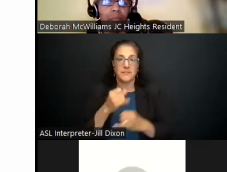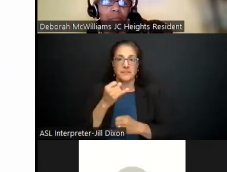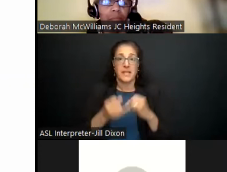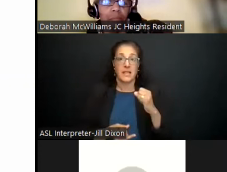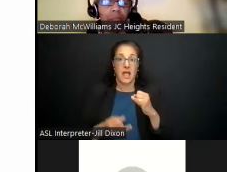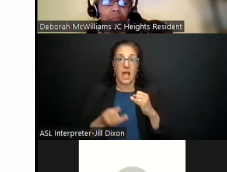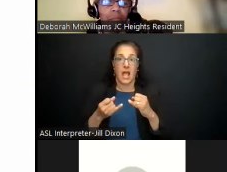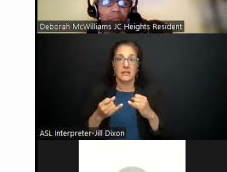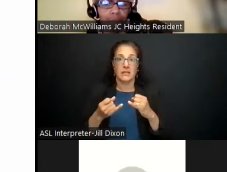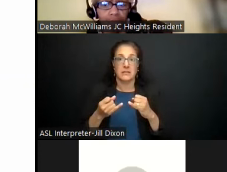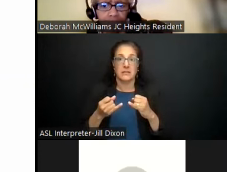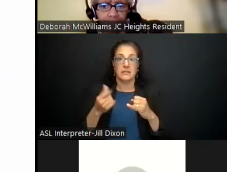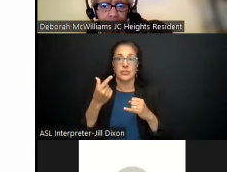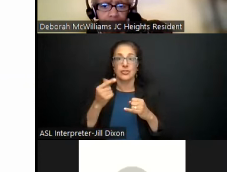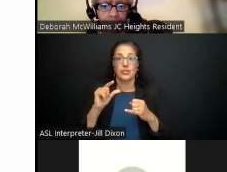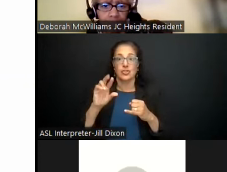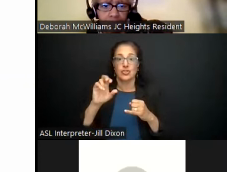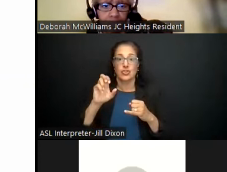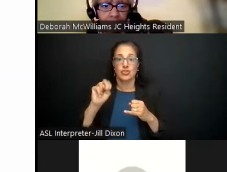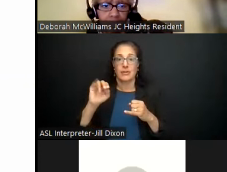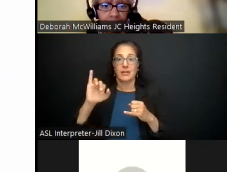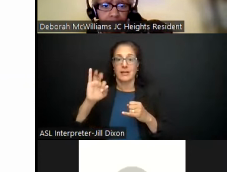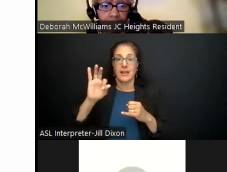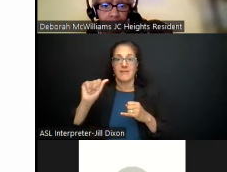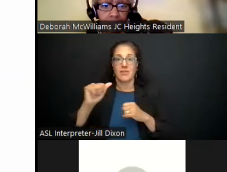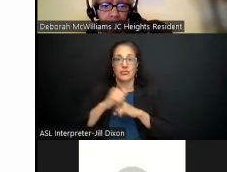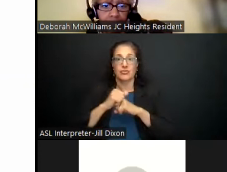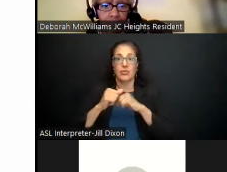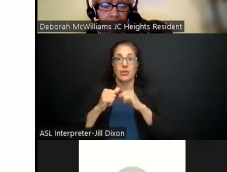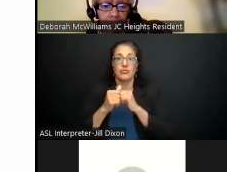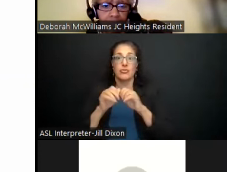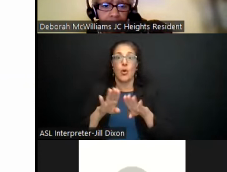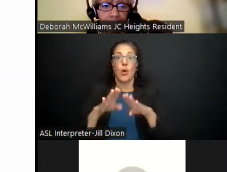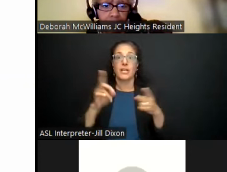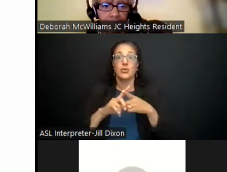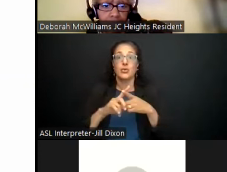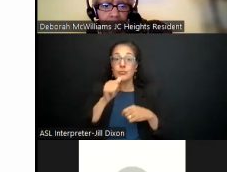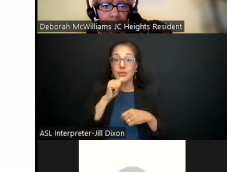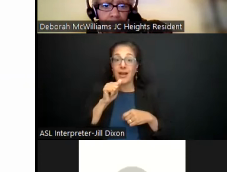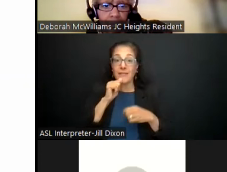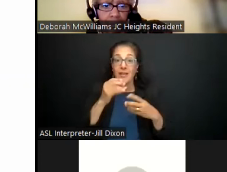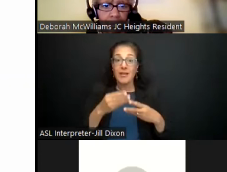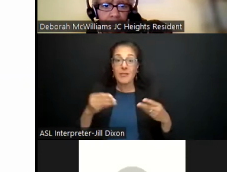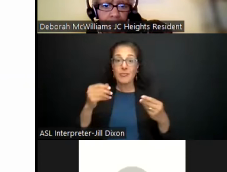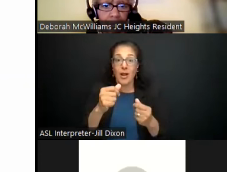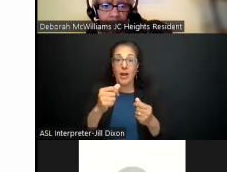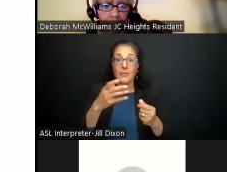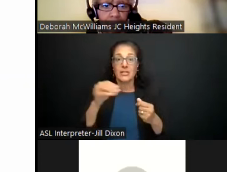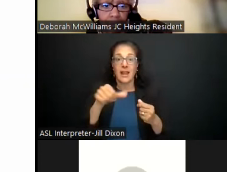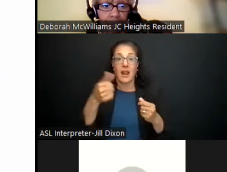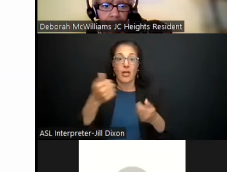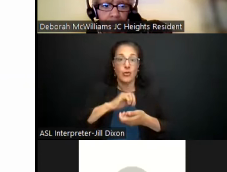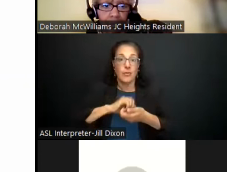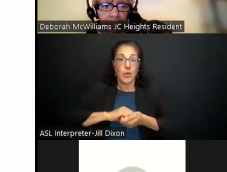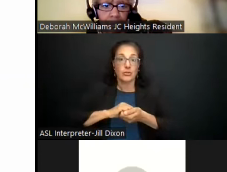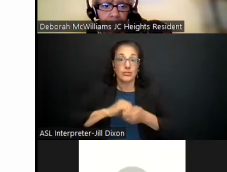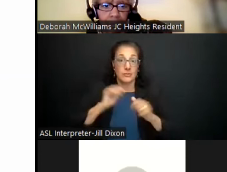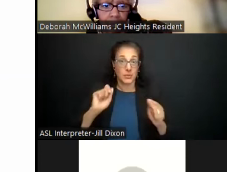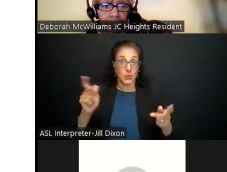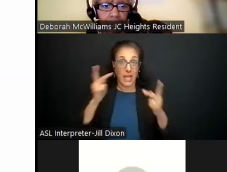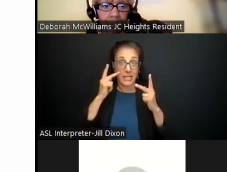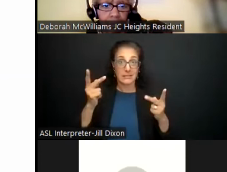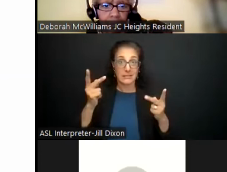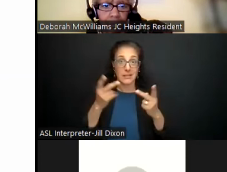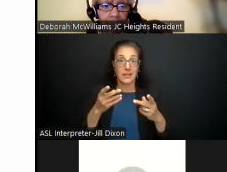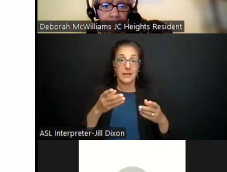green infrastructure down here, opening it up to private properties and these other partnerships, we can see